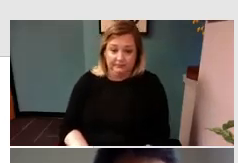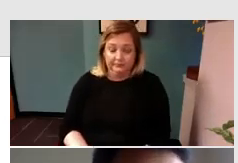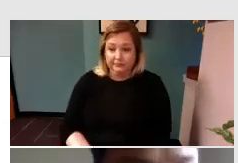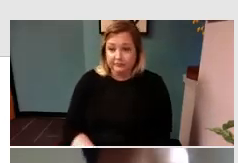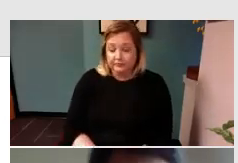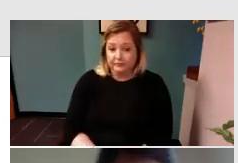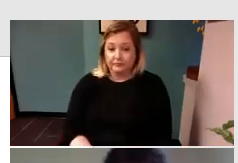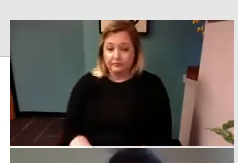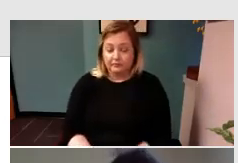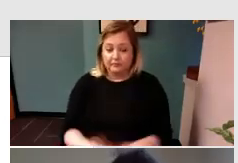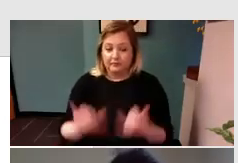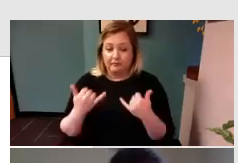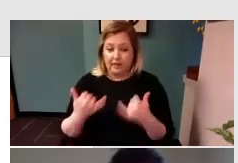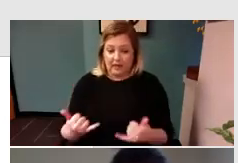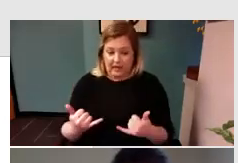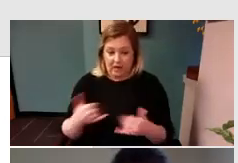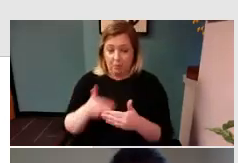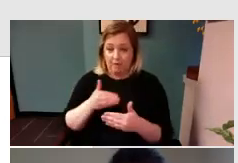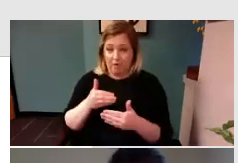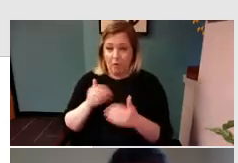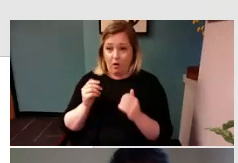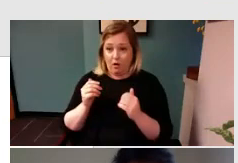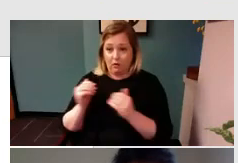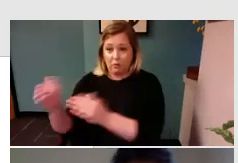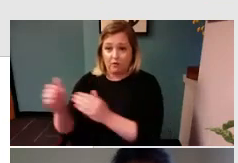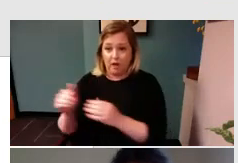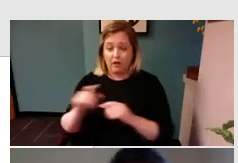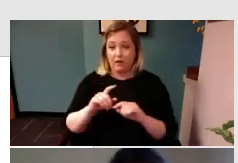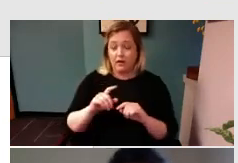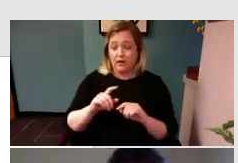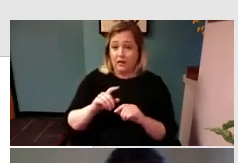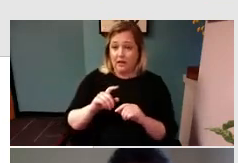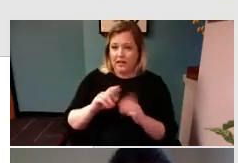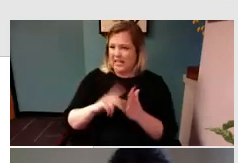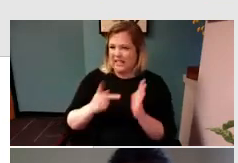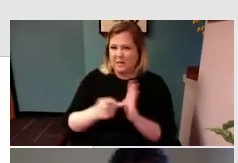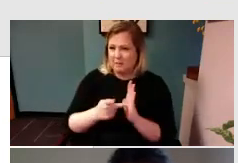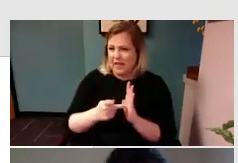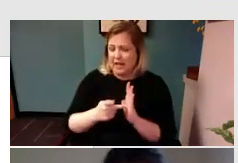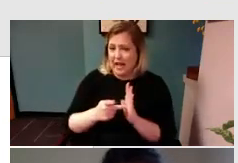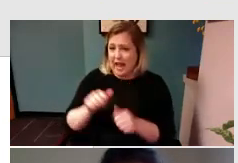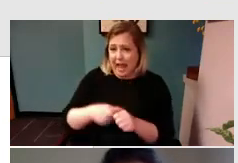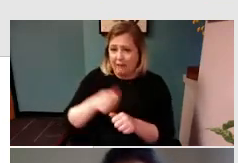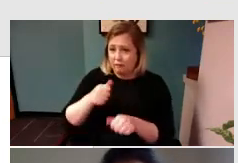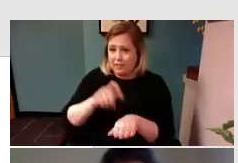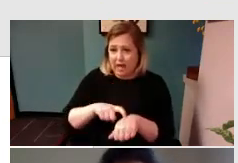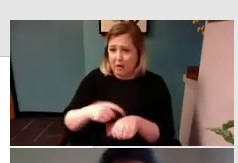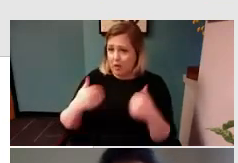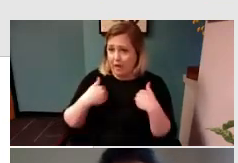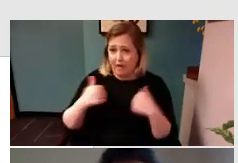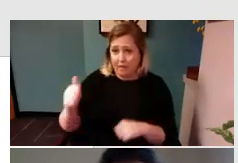So let me, before I move on to this thing, does it mean that always whenever we have a back edge, does it mean